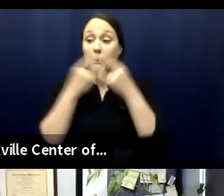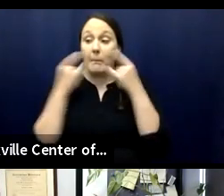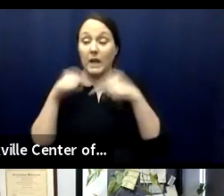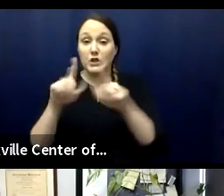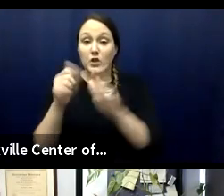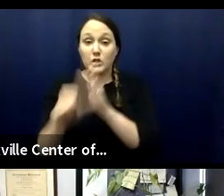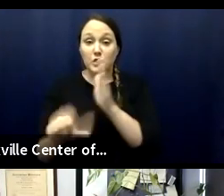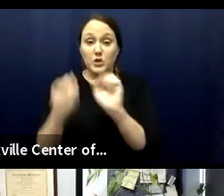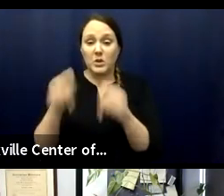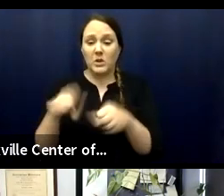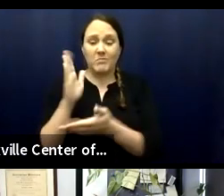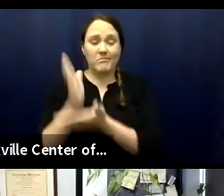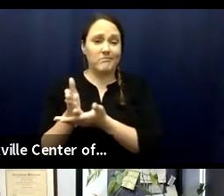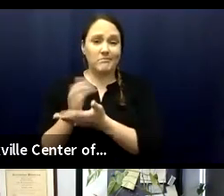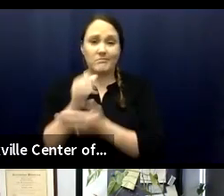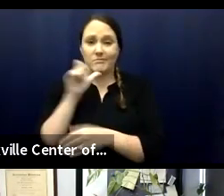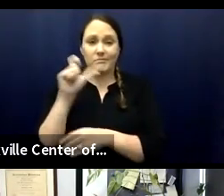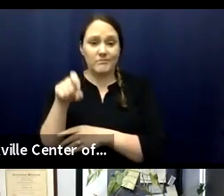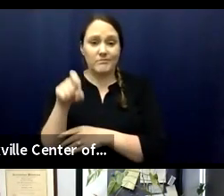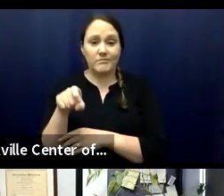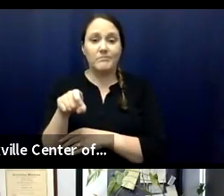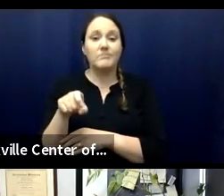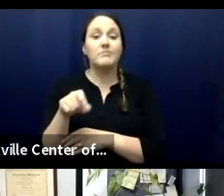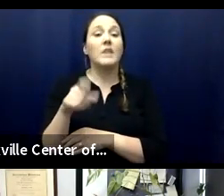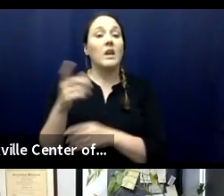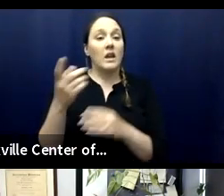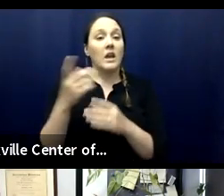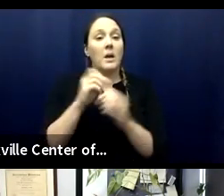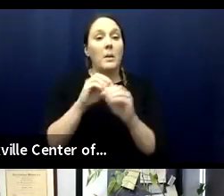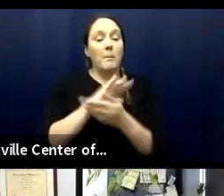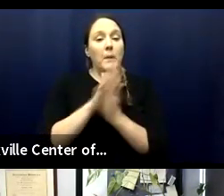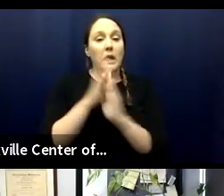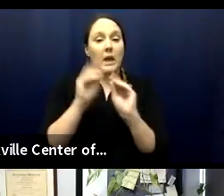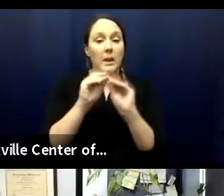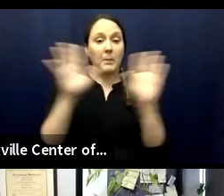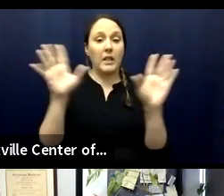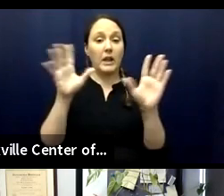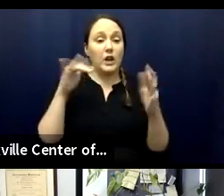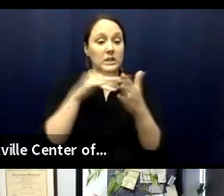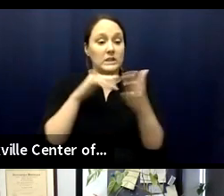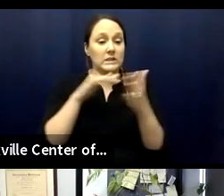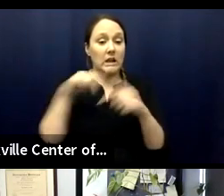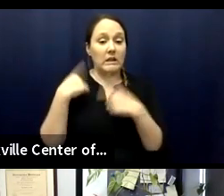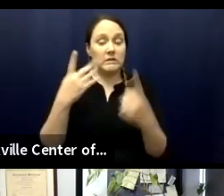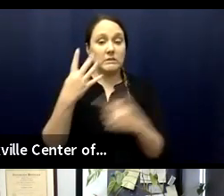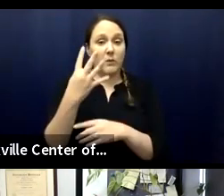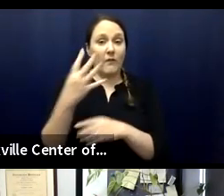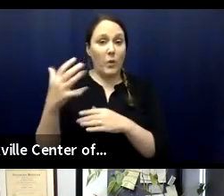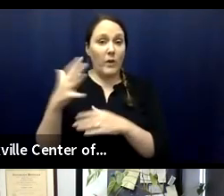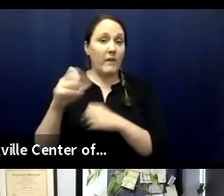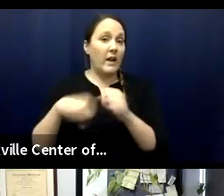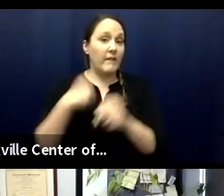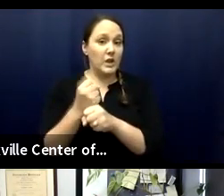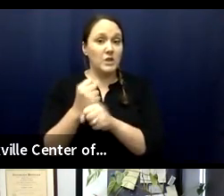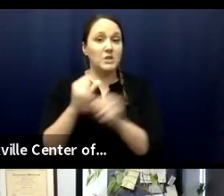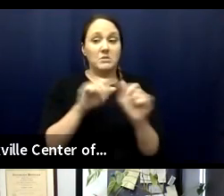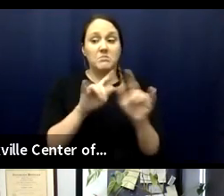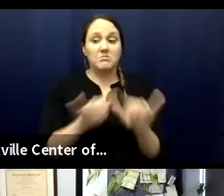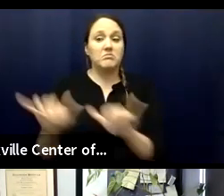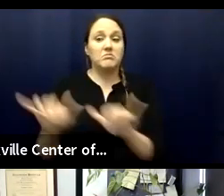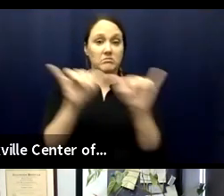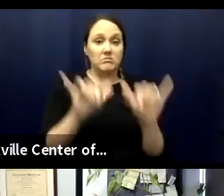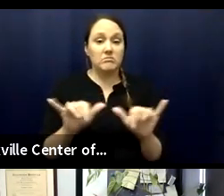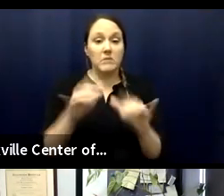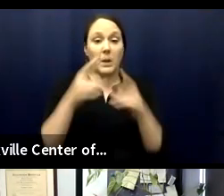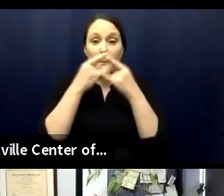abandoned. Amazed by this, I dug in further, and it became clear that the studies conducted in the past 45 years have been consistent. Masks are